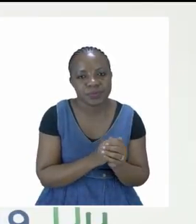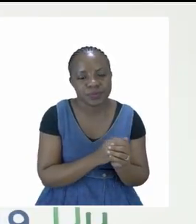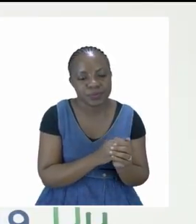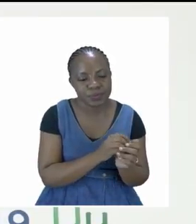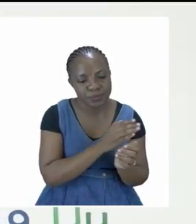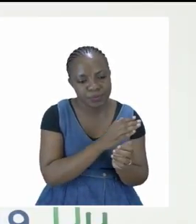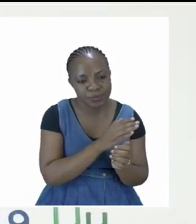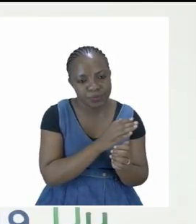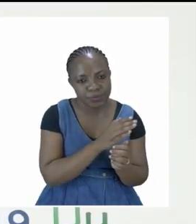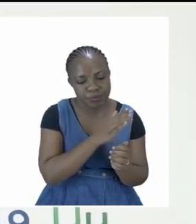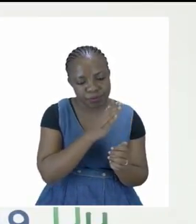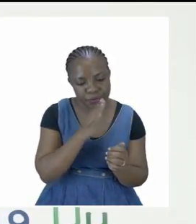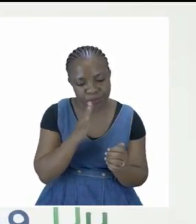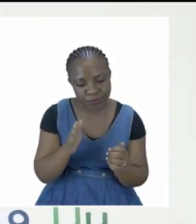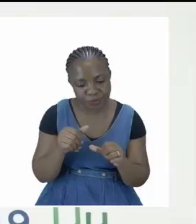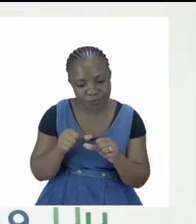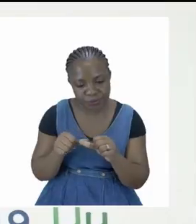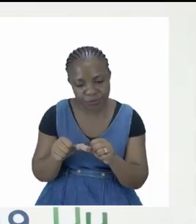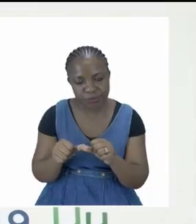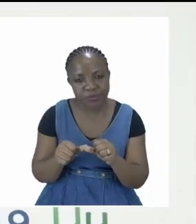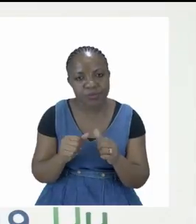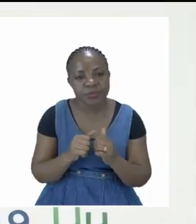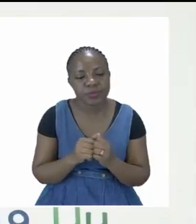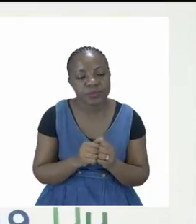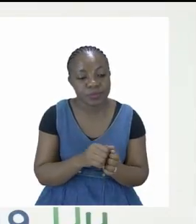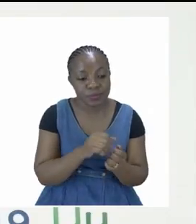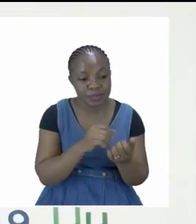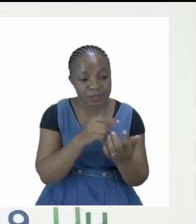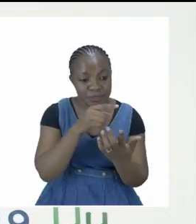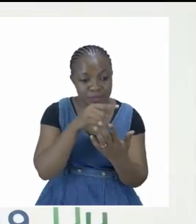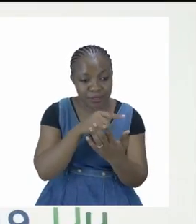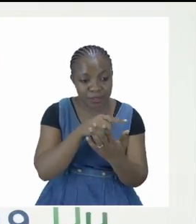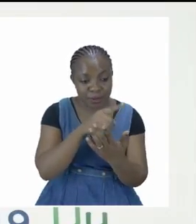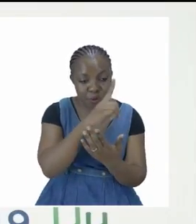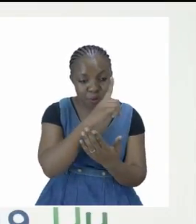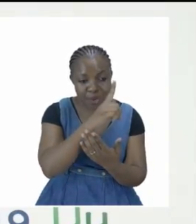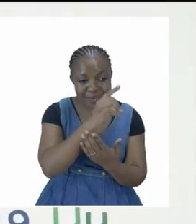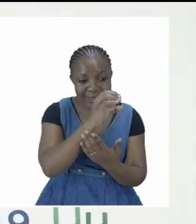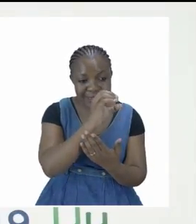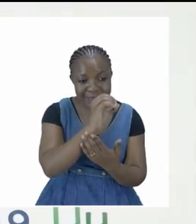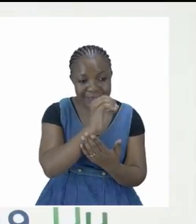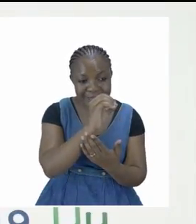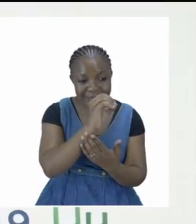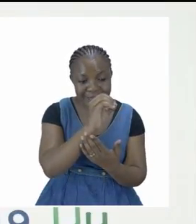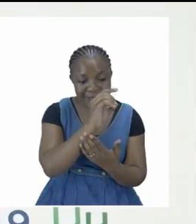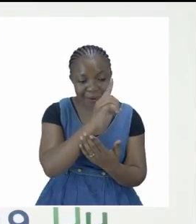Let us now continue. So from 110, we are counting